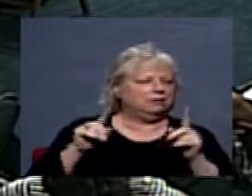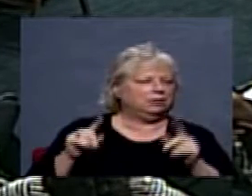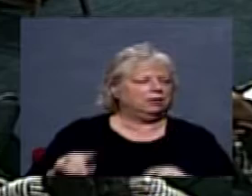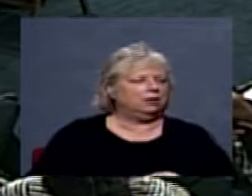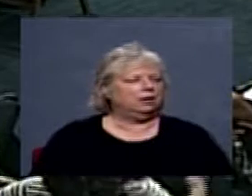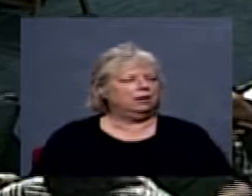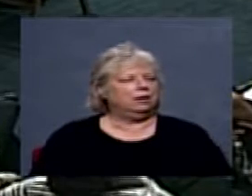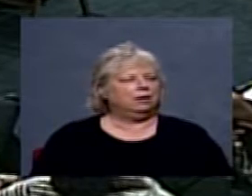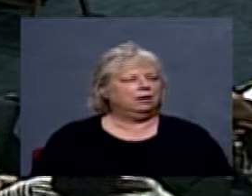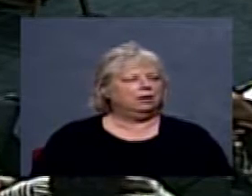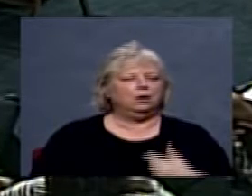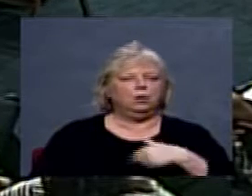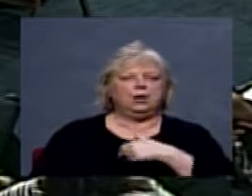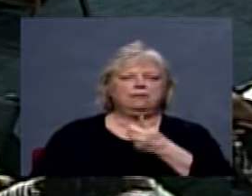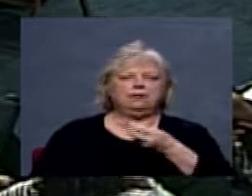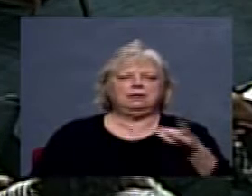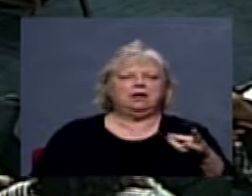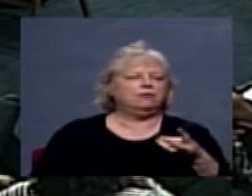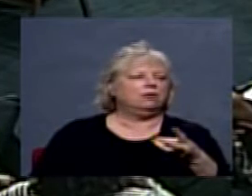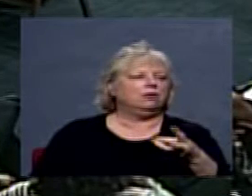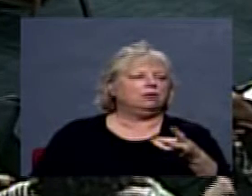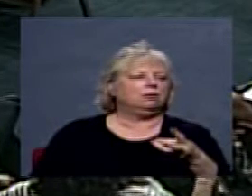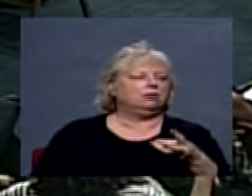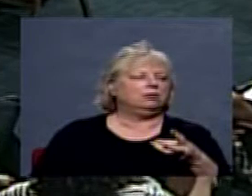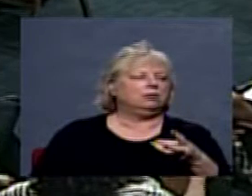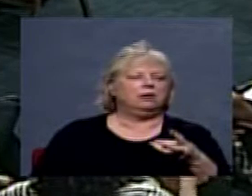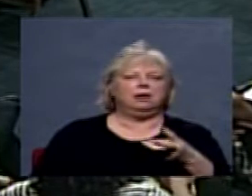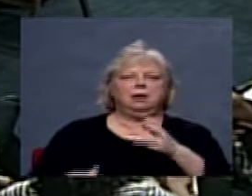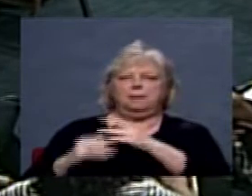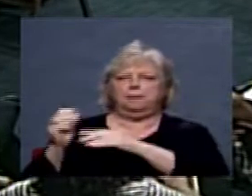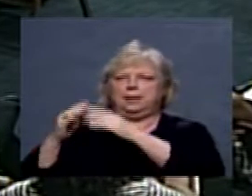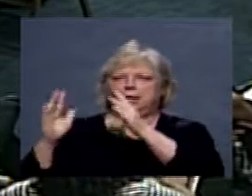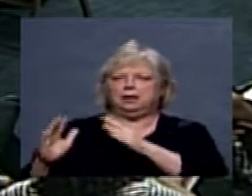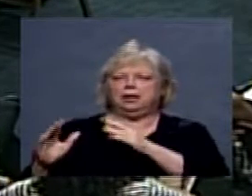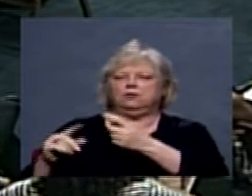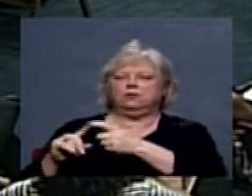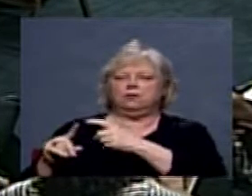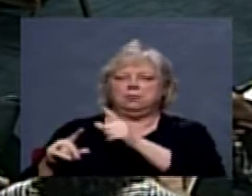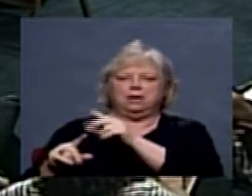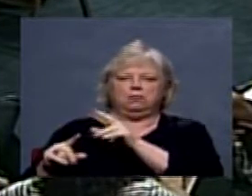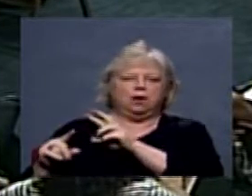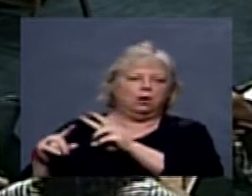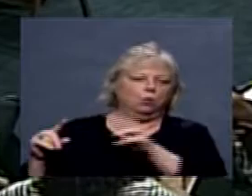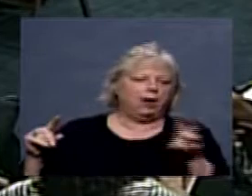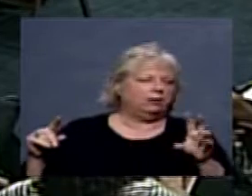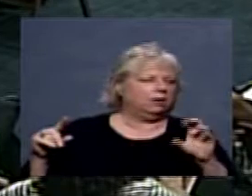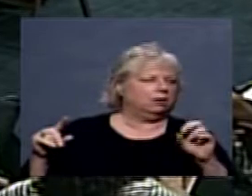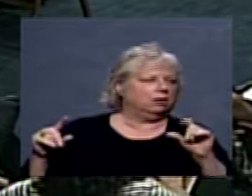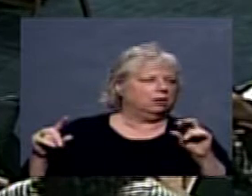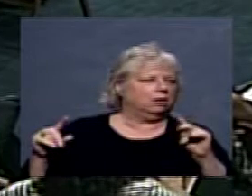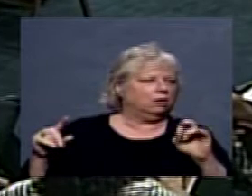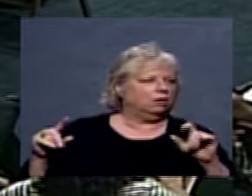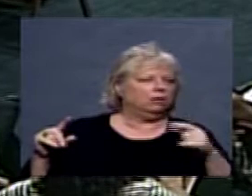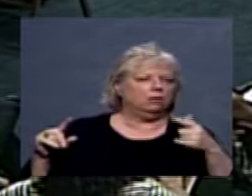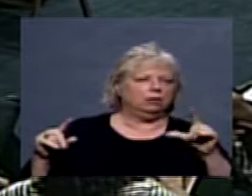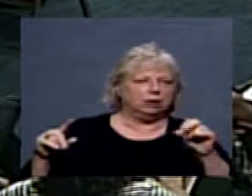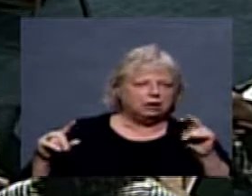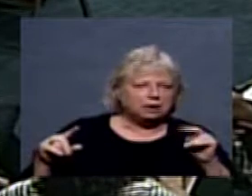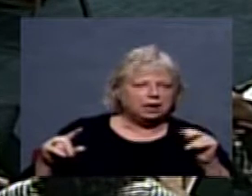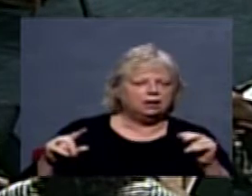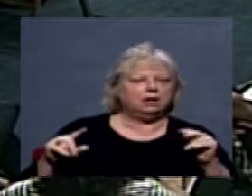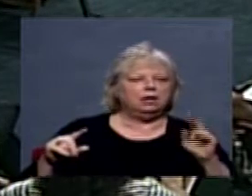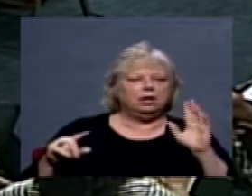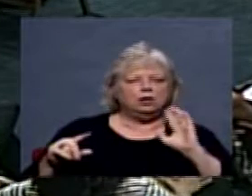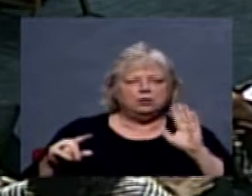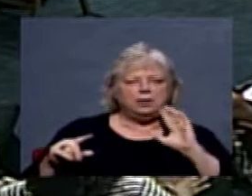We have several facilities coming from Little Rock, out Colonel Glenn, west. Abandoned buildings of, like, used to be a Crystal